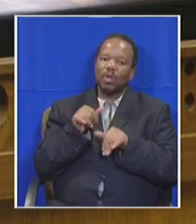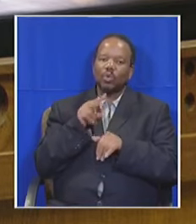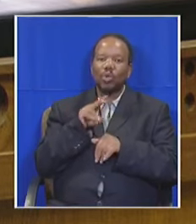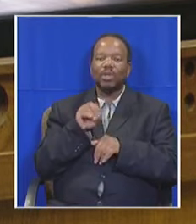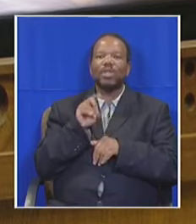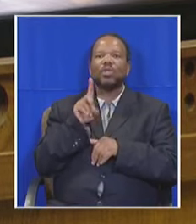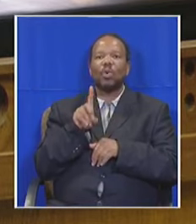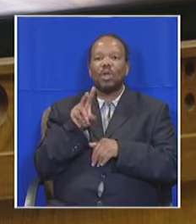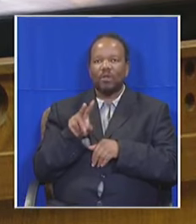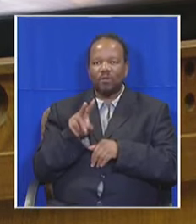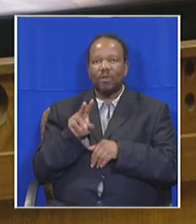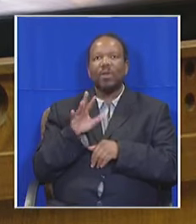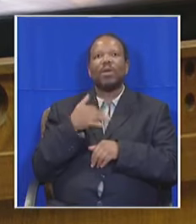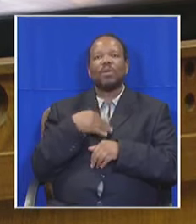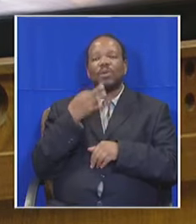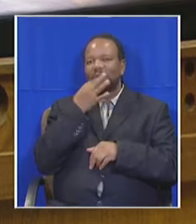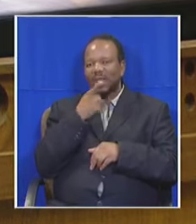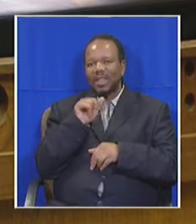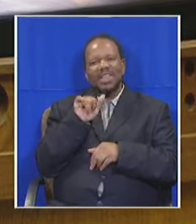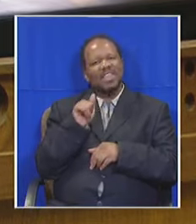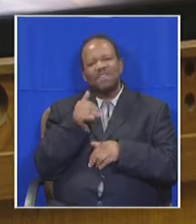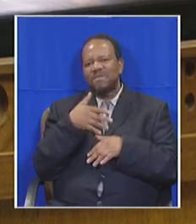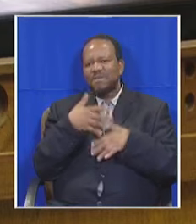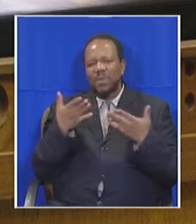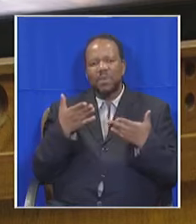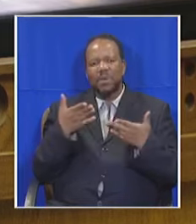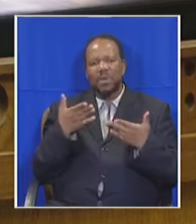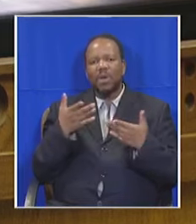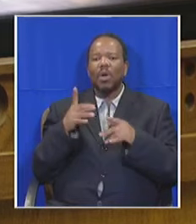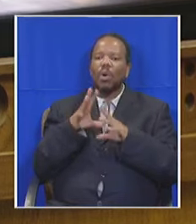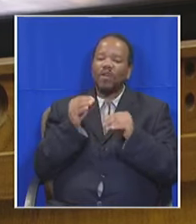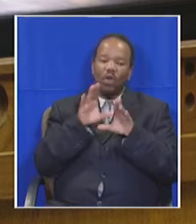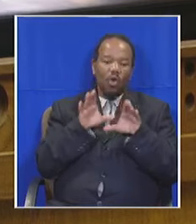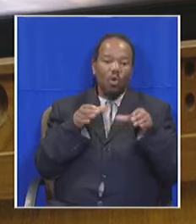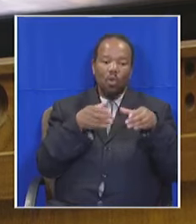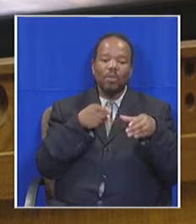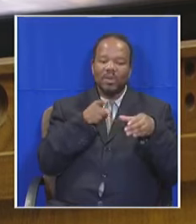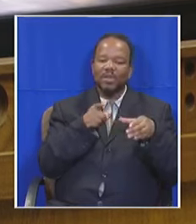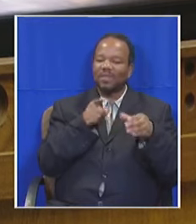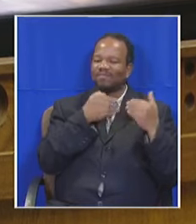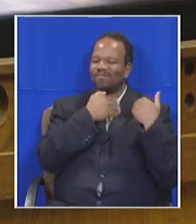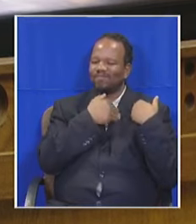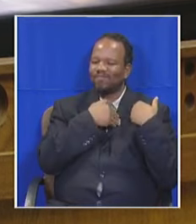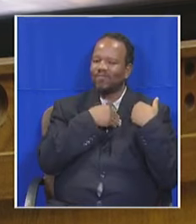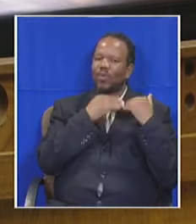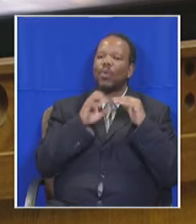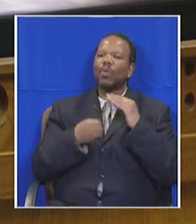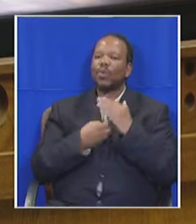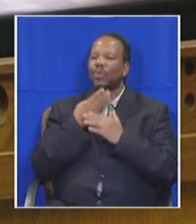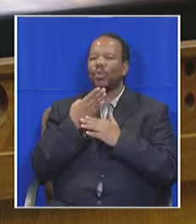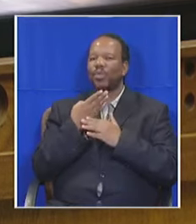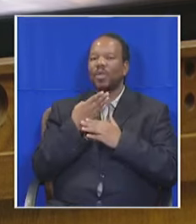as we do not have a dedicated and focused parliamentary committee to deal with youth matters, we are leaving the youth